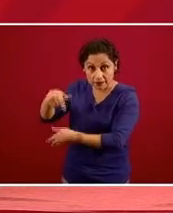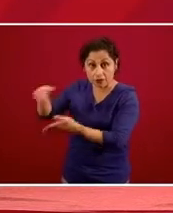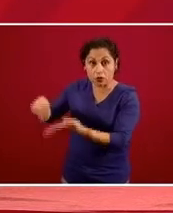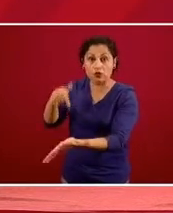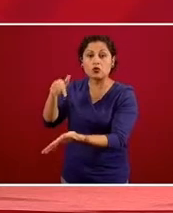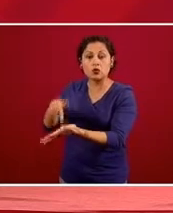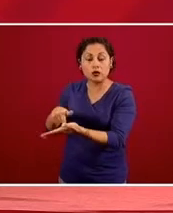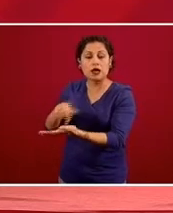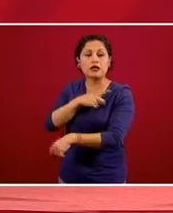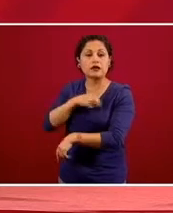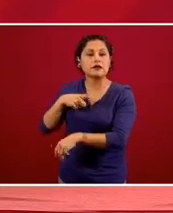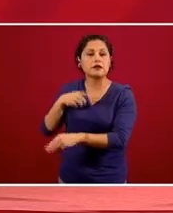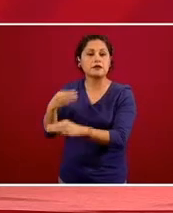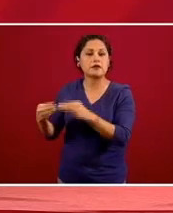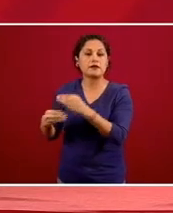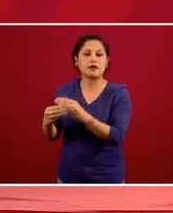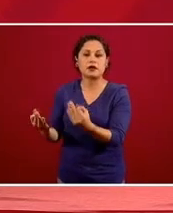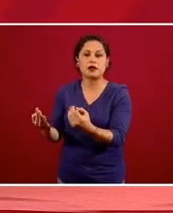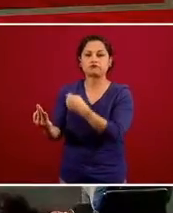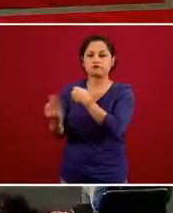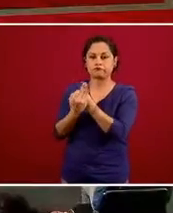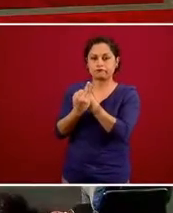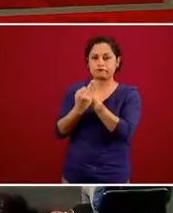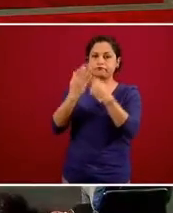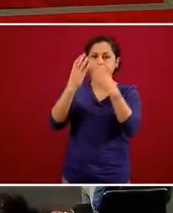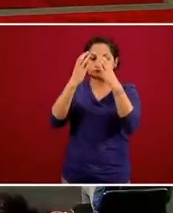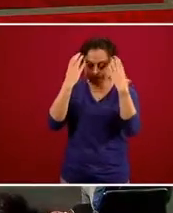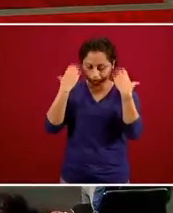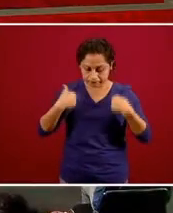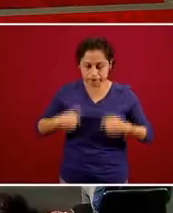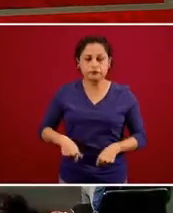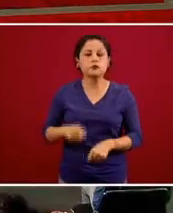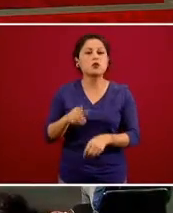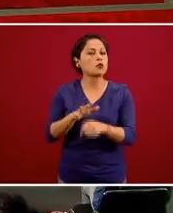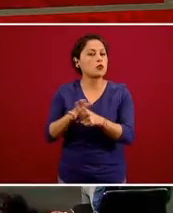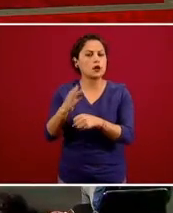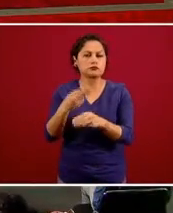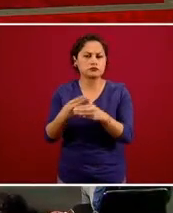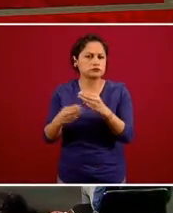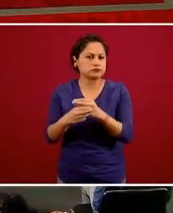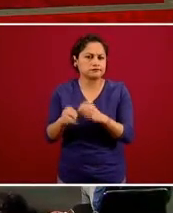the equipment that is being used by medical professionals,